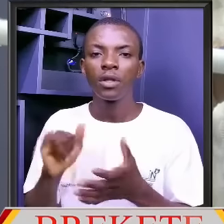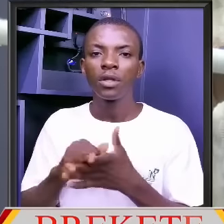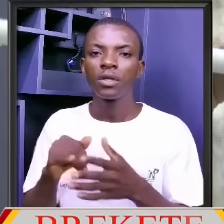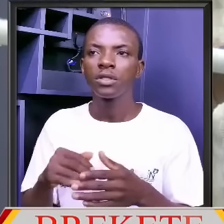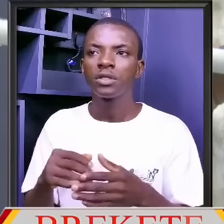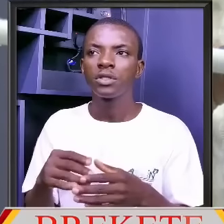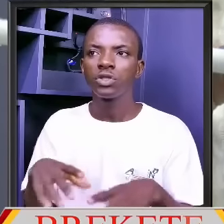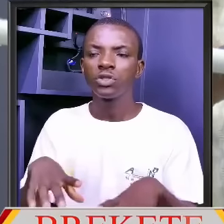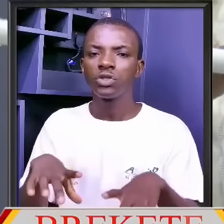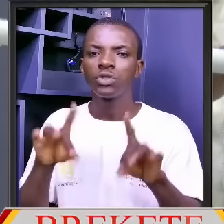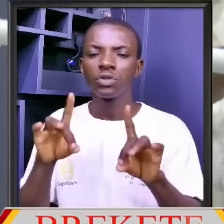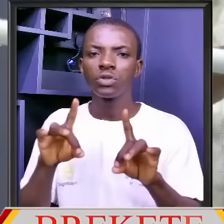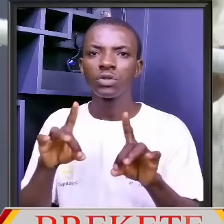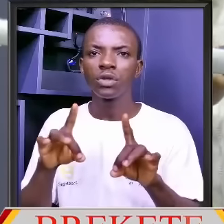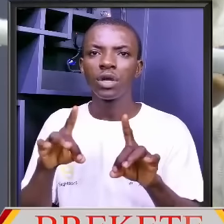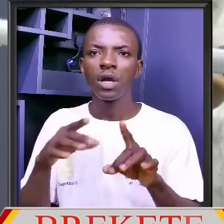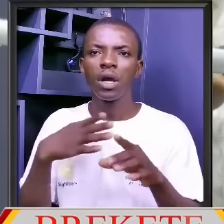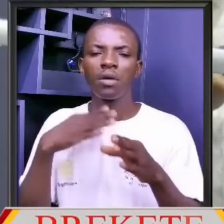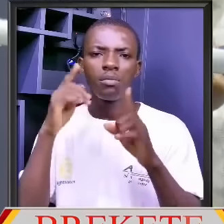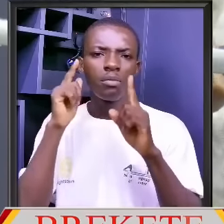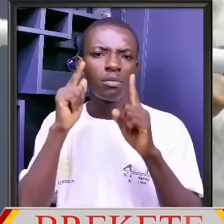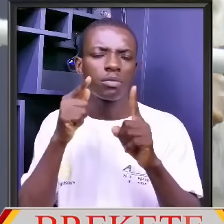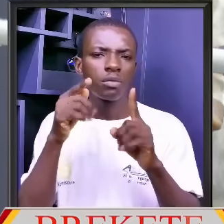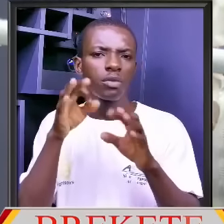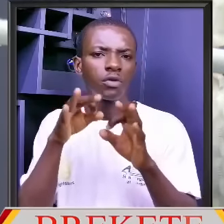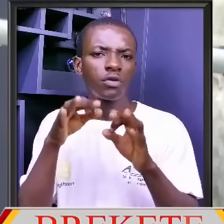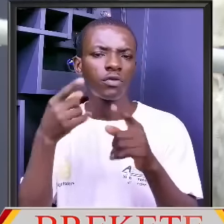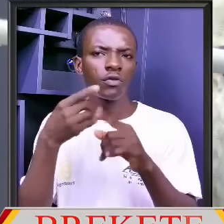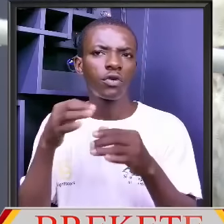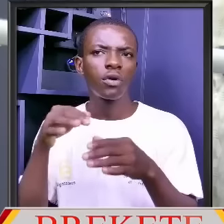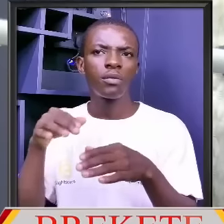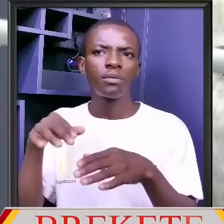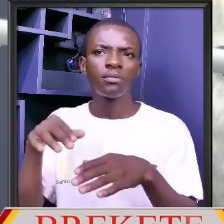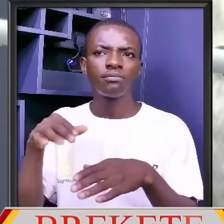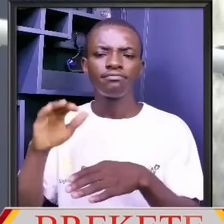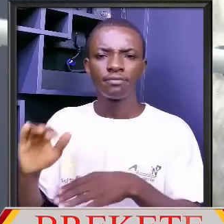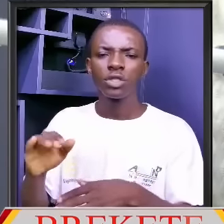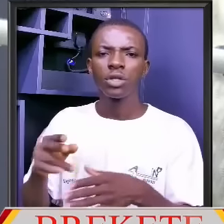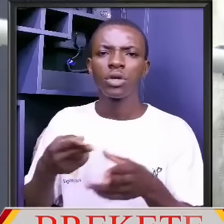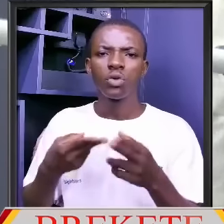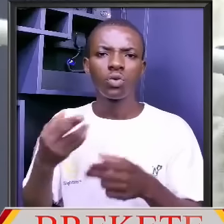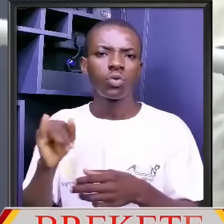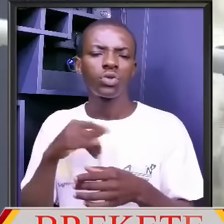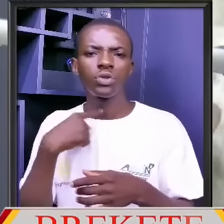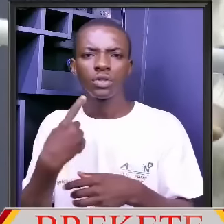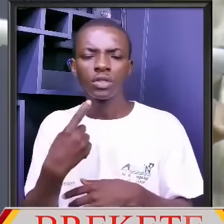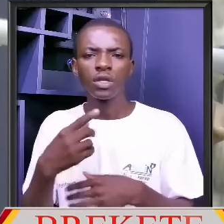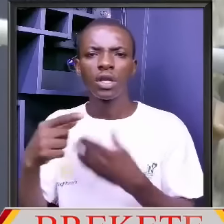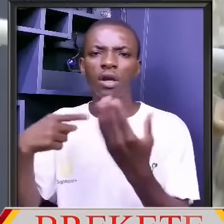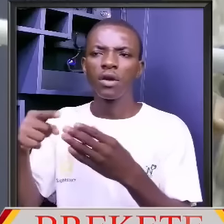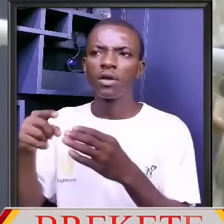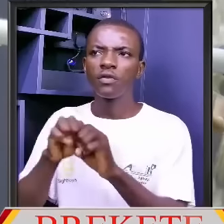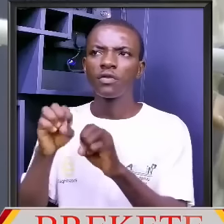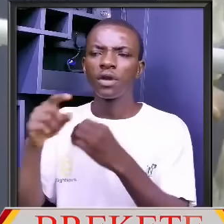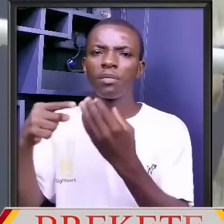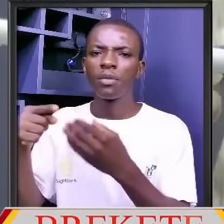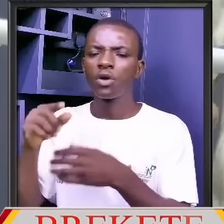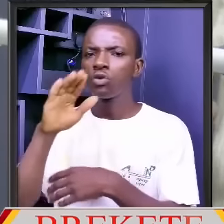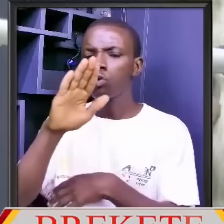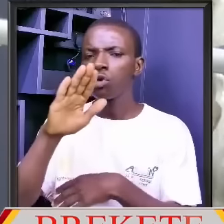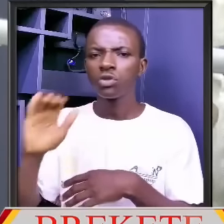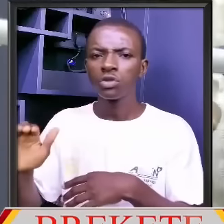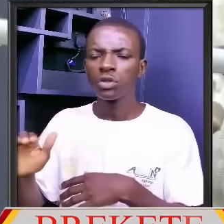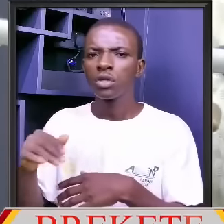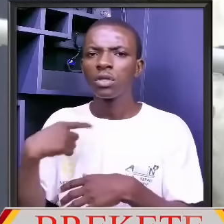we go dey decisive and purposeful now from childhood. You go see, even amongst your children, you